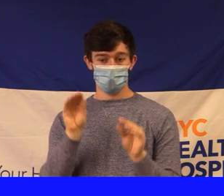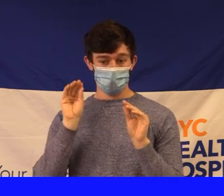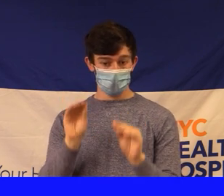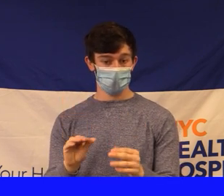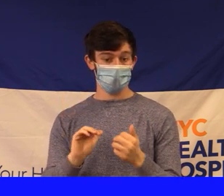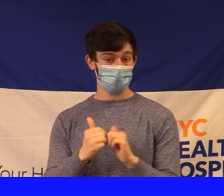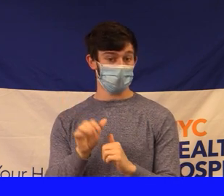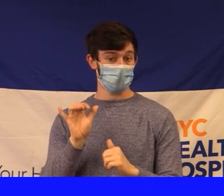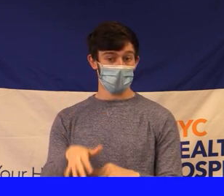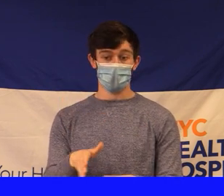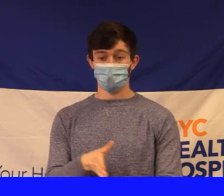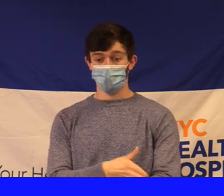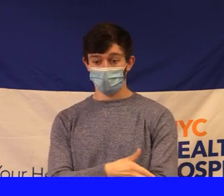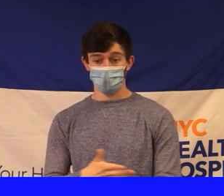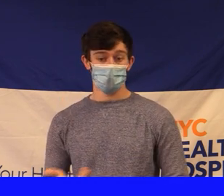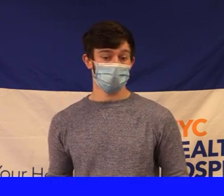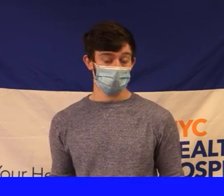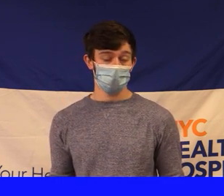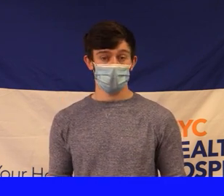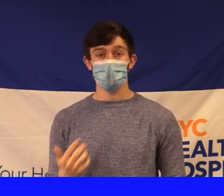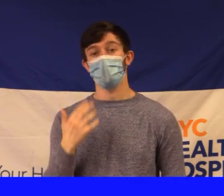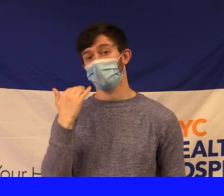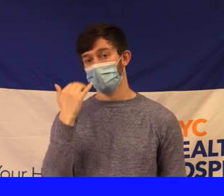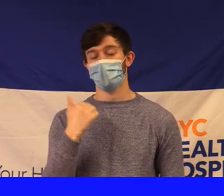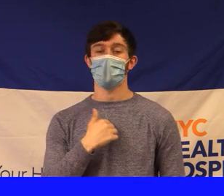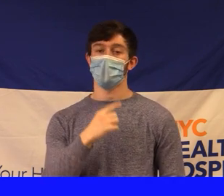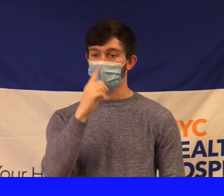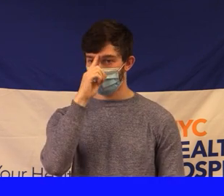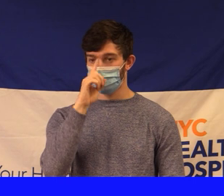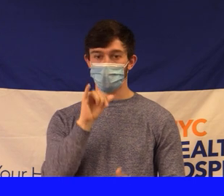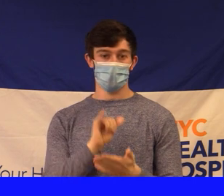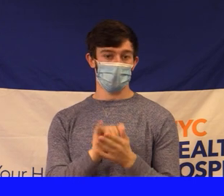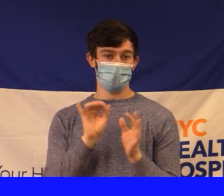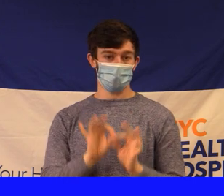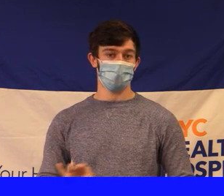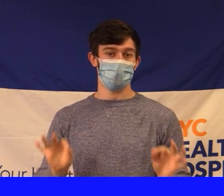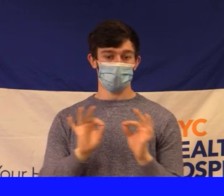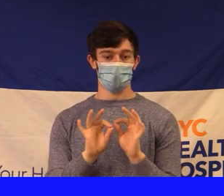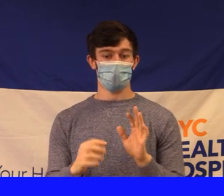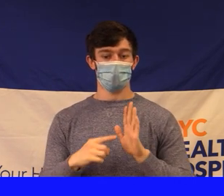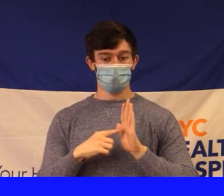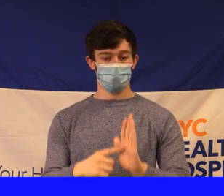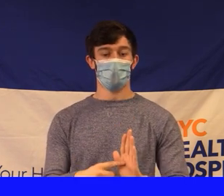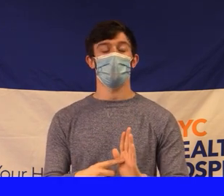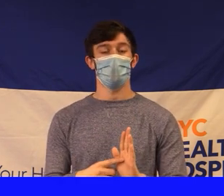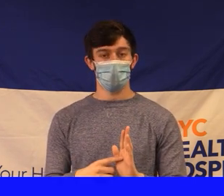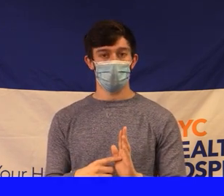improves, and because I think that's really important to also show.